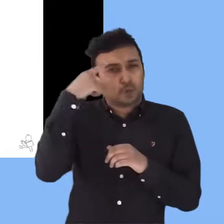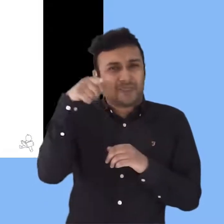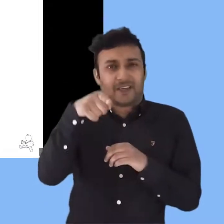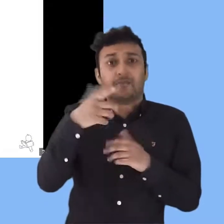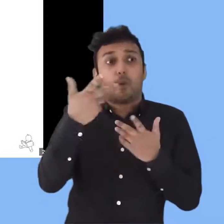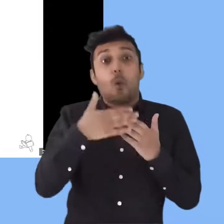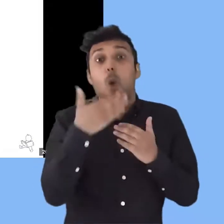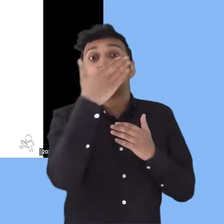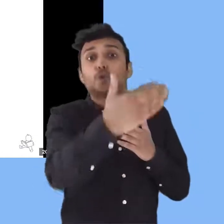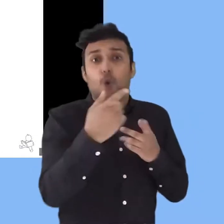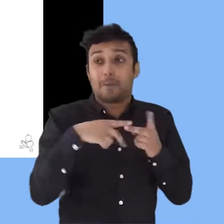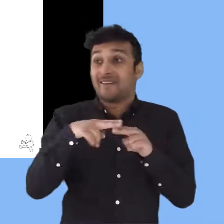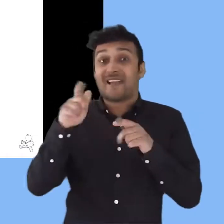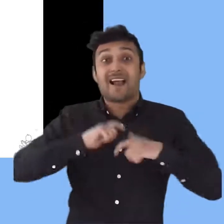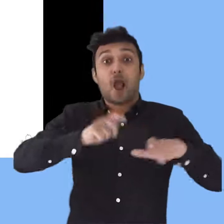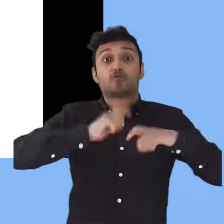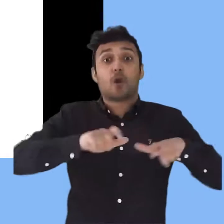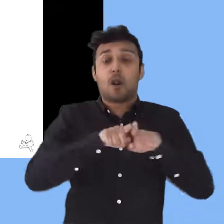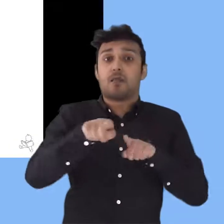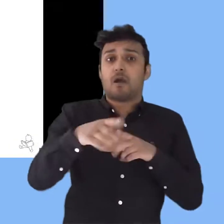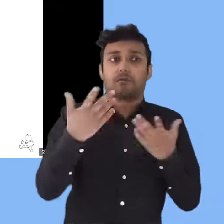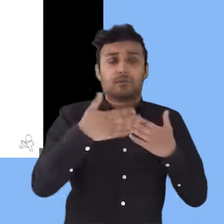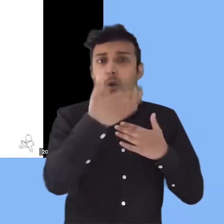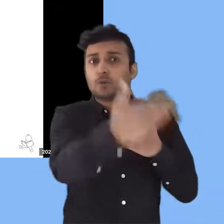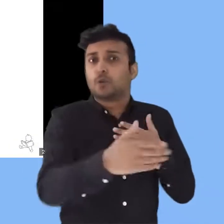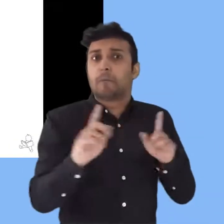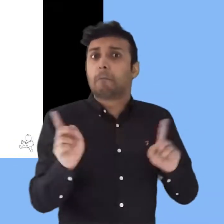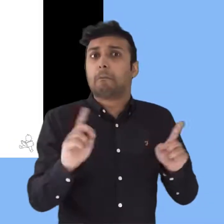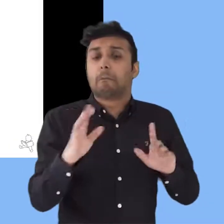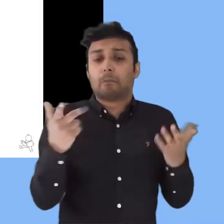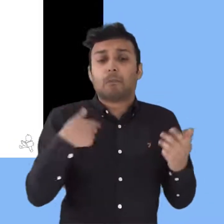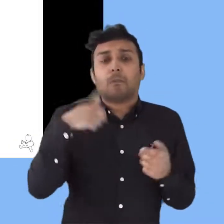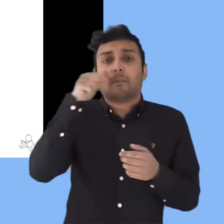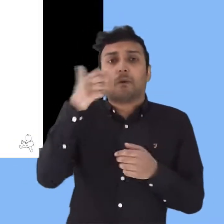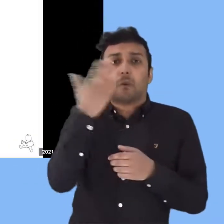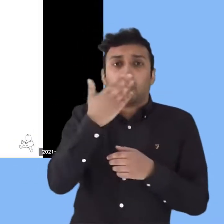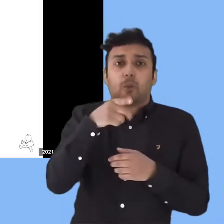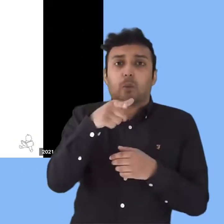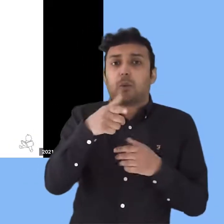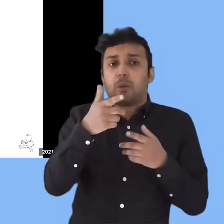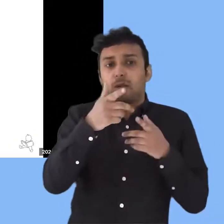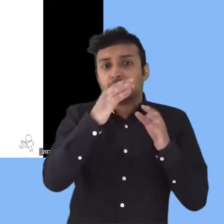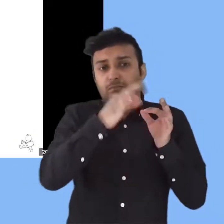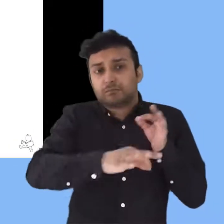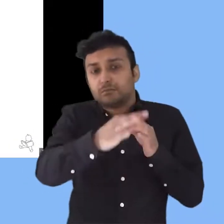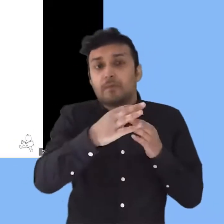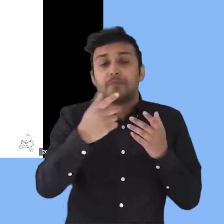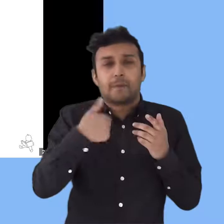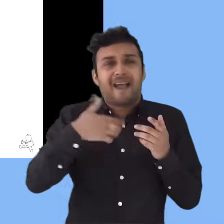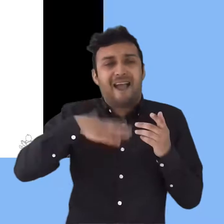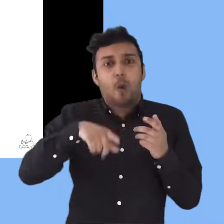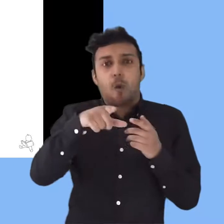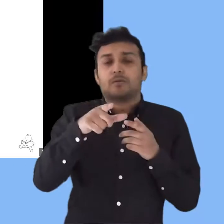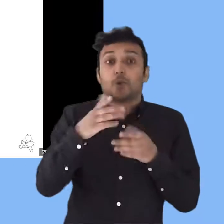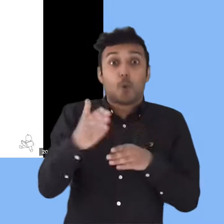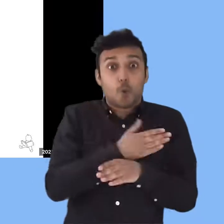kind of practice continues? We know about the school to prison pipeline. I want to include the early years in that as well. There isn't a